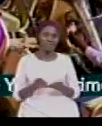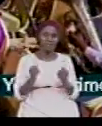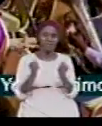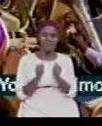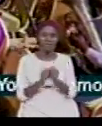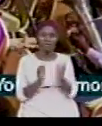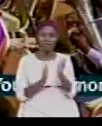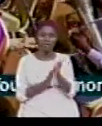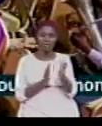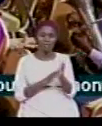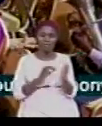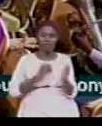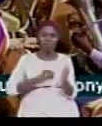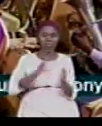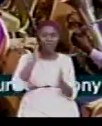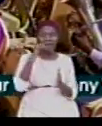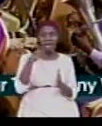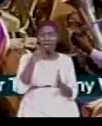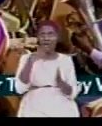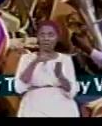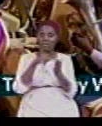say,